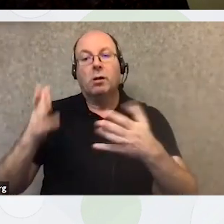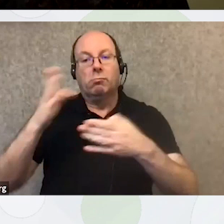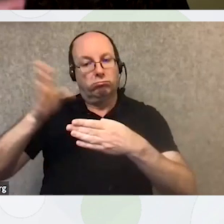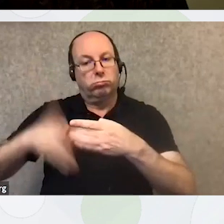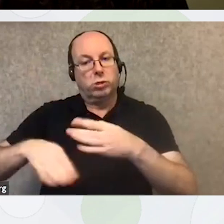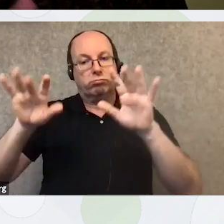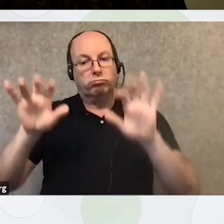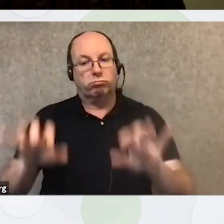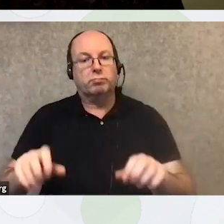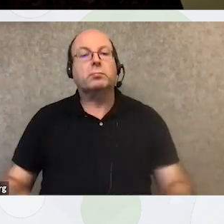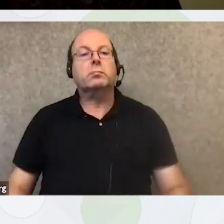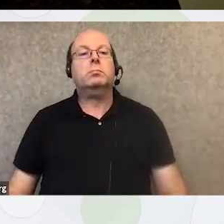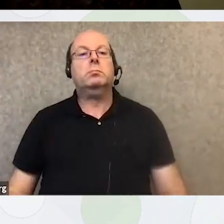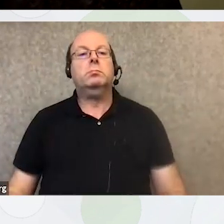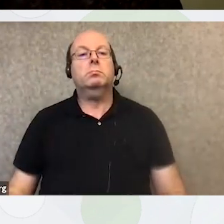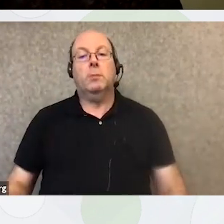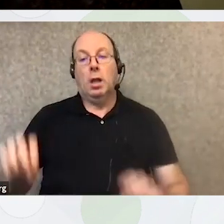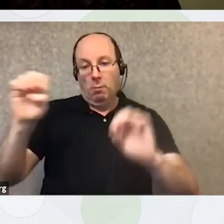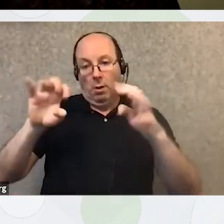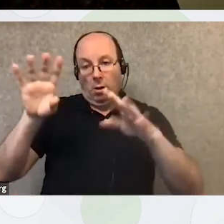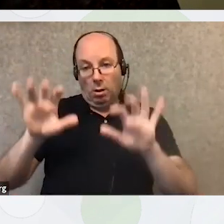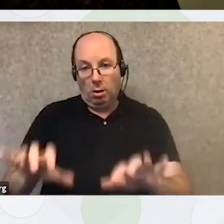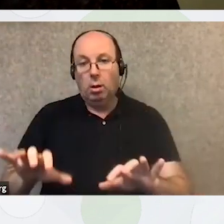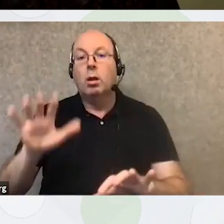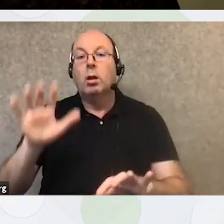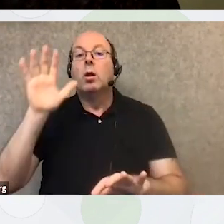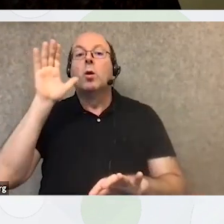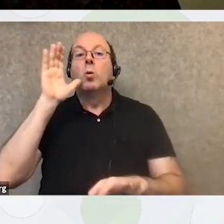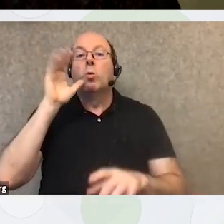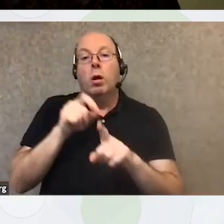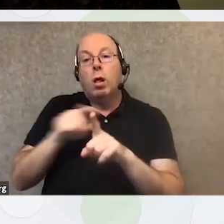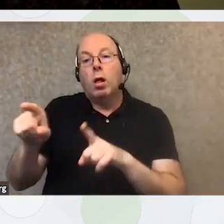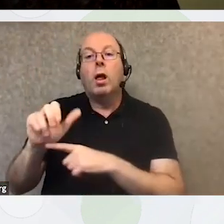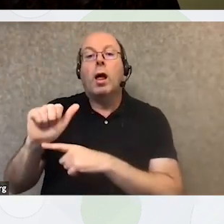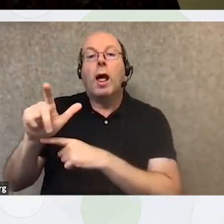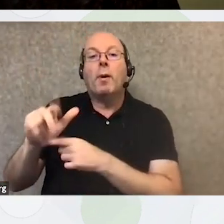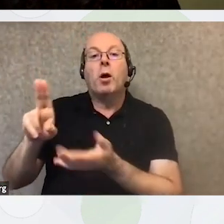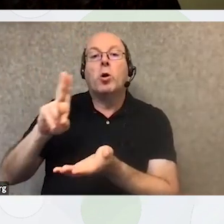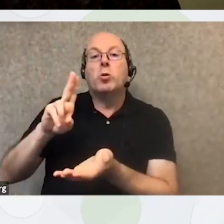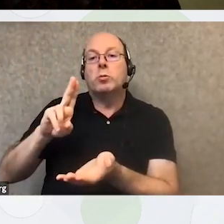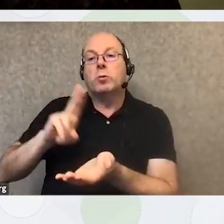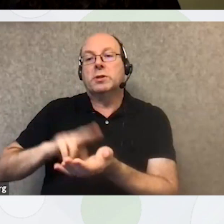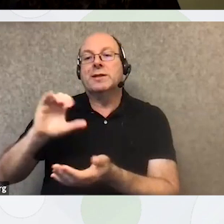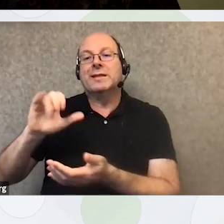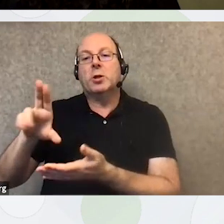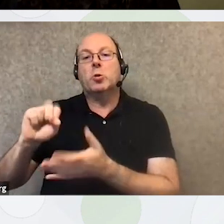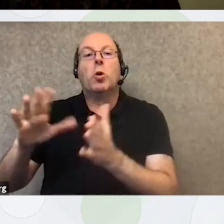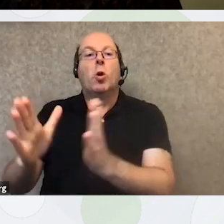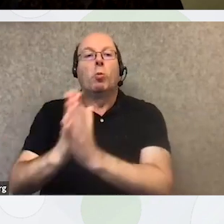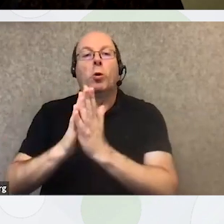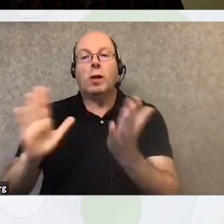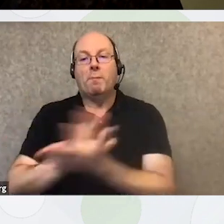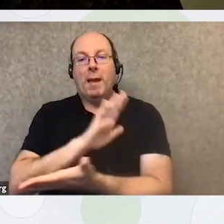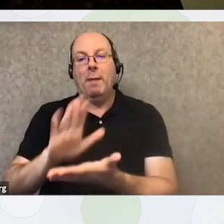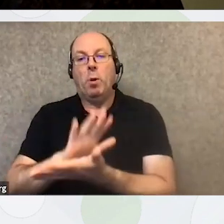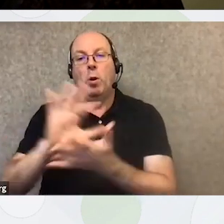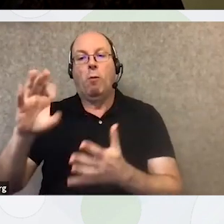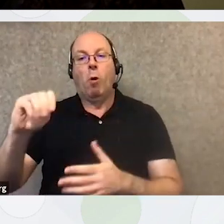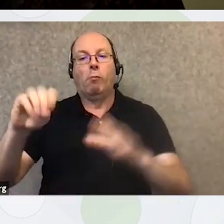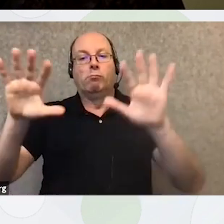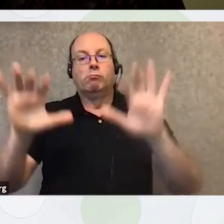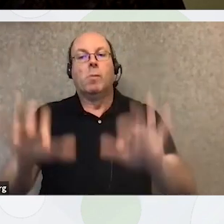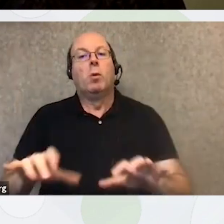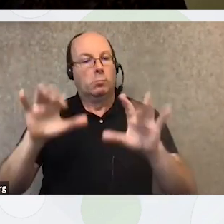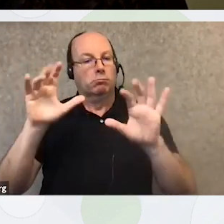program. Upon completion of the evaluation, you will be redirected to the Alabama Nursing CEU request form, which you will also need